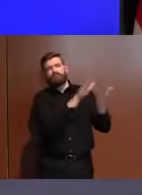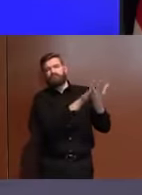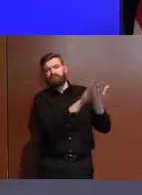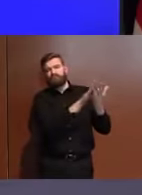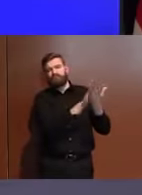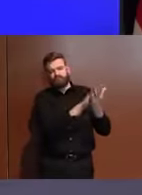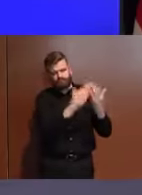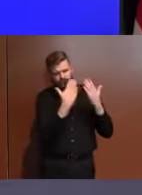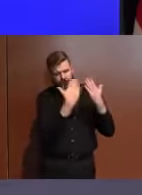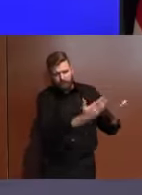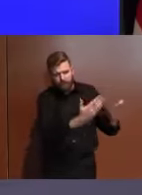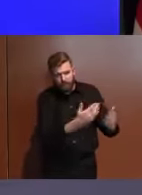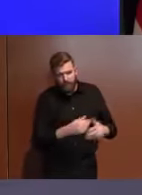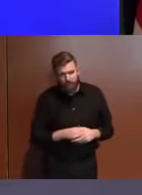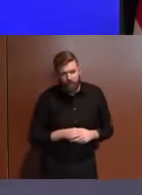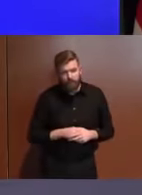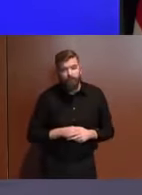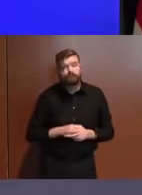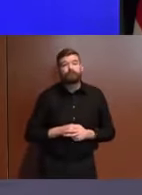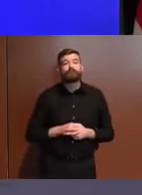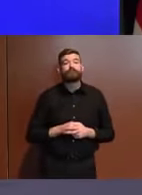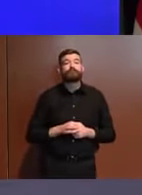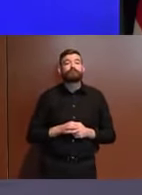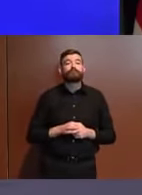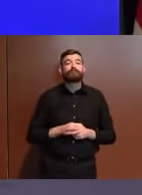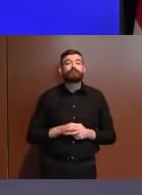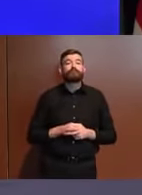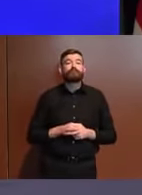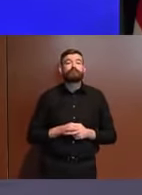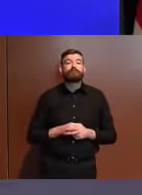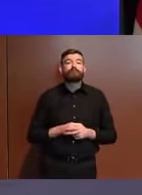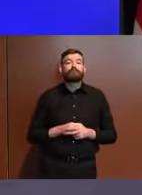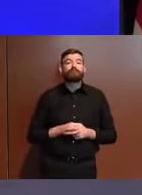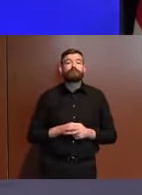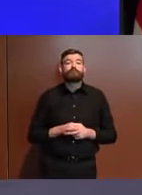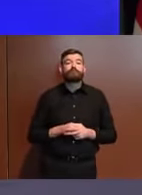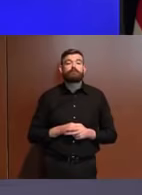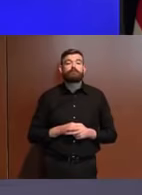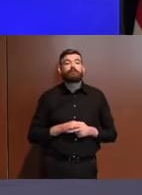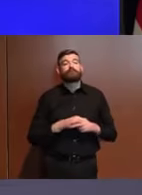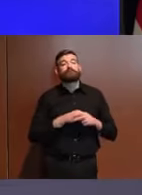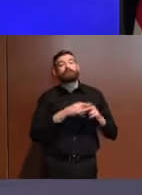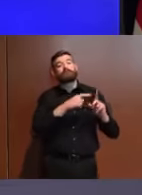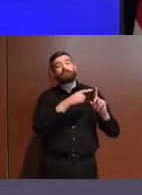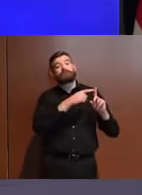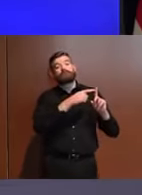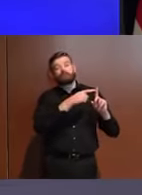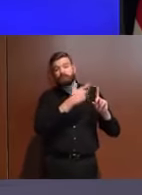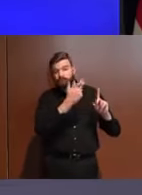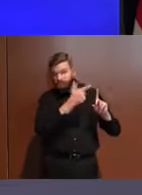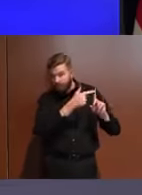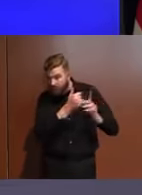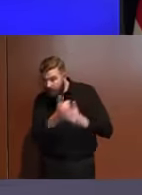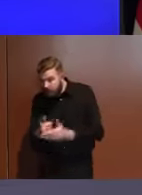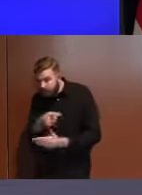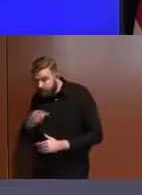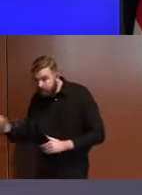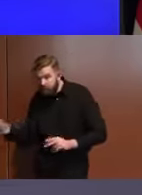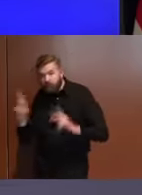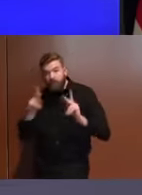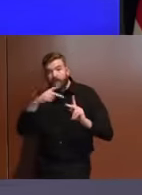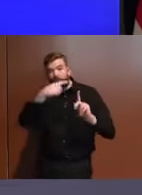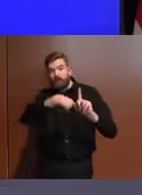here, then you're prepared and able to provide relief over there. I spoke to Sheila Oliver, and by the way, she's doing an incredible